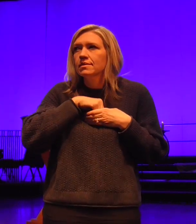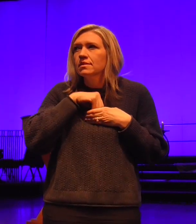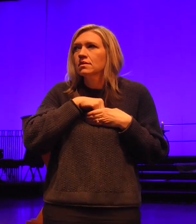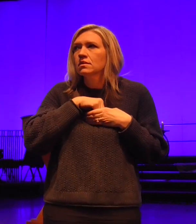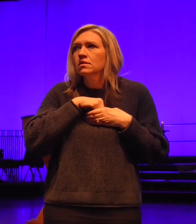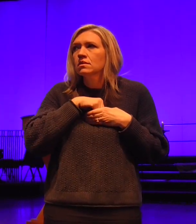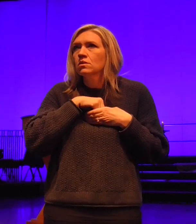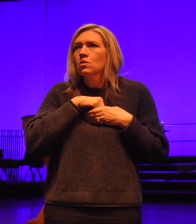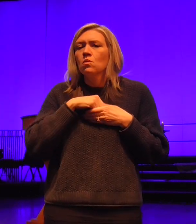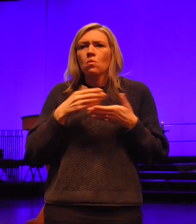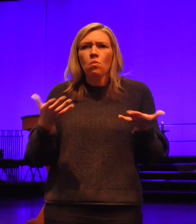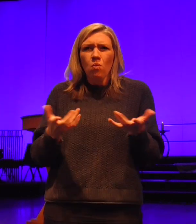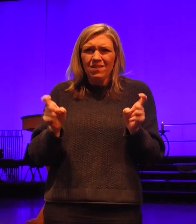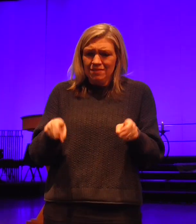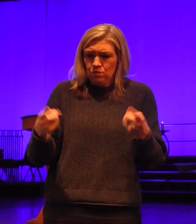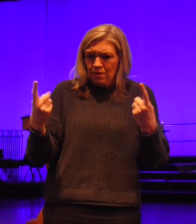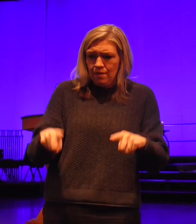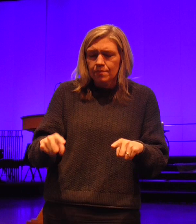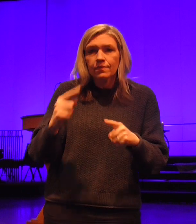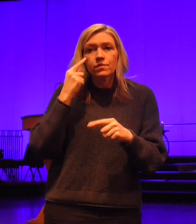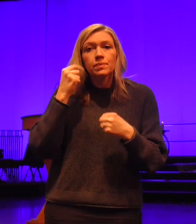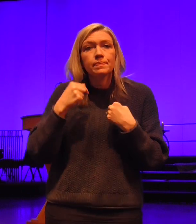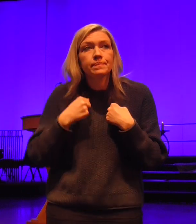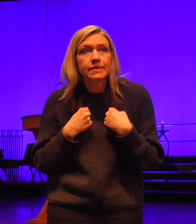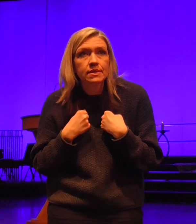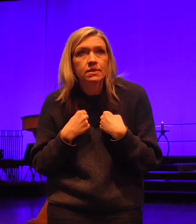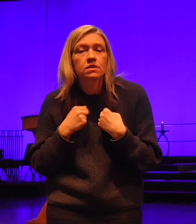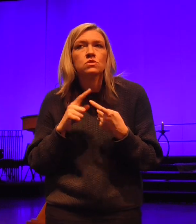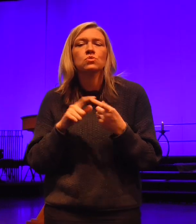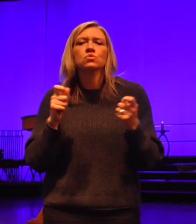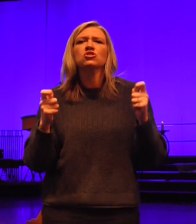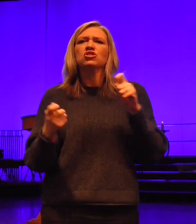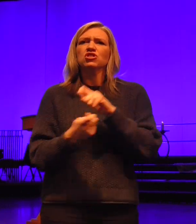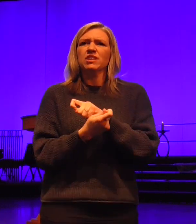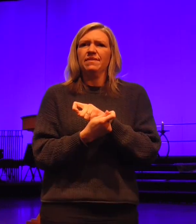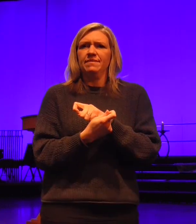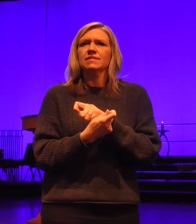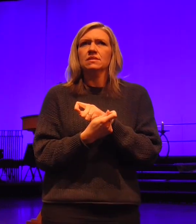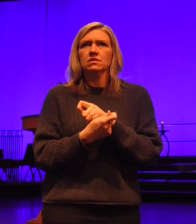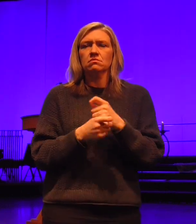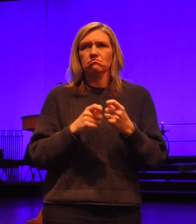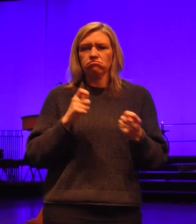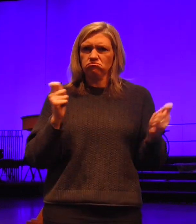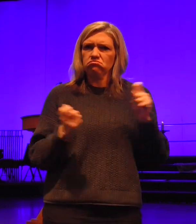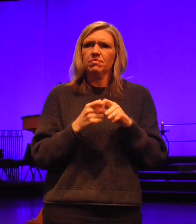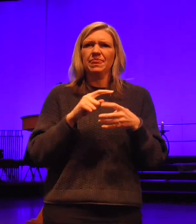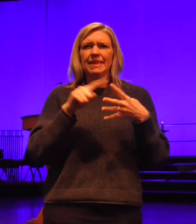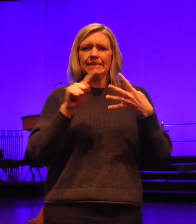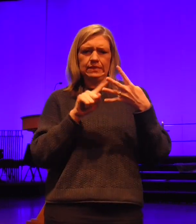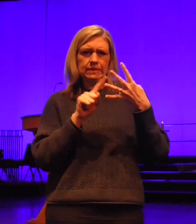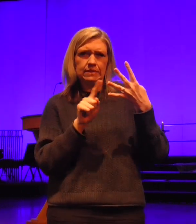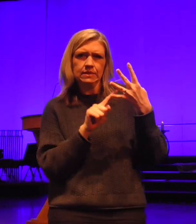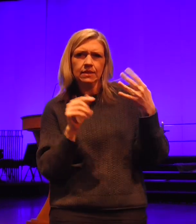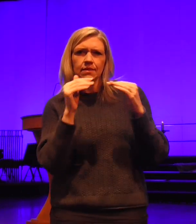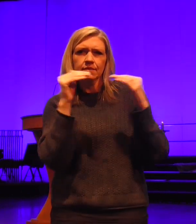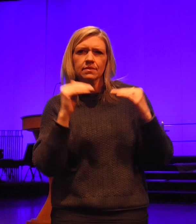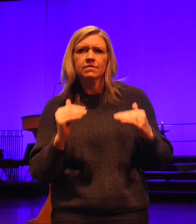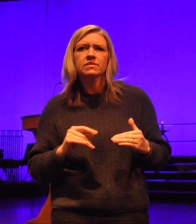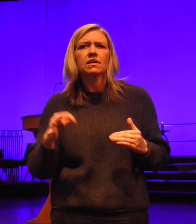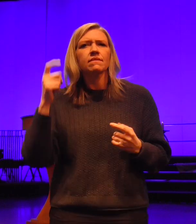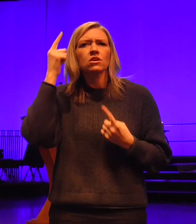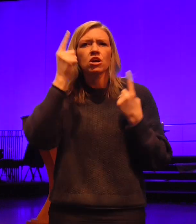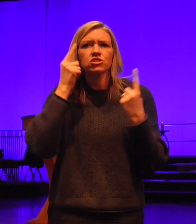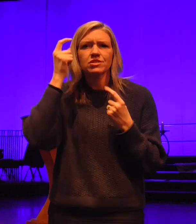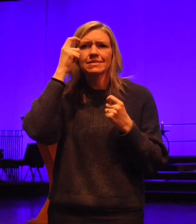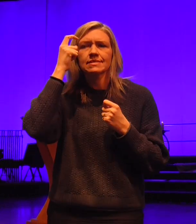it take for me to make these shifts in these various kingdoms of consciousness?